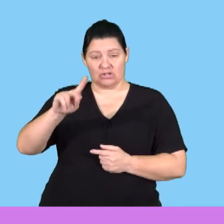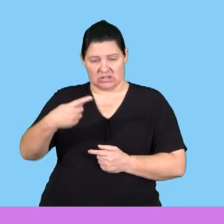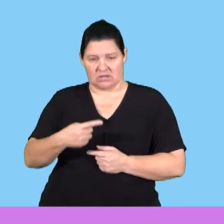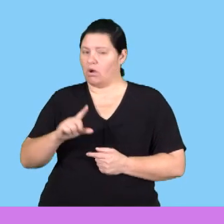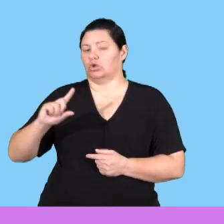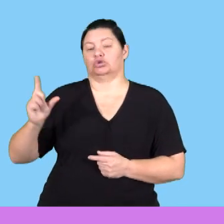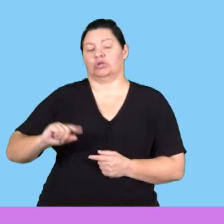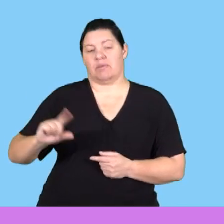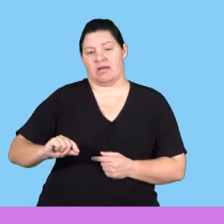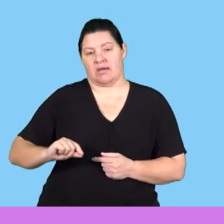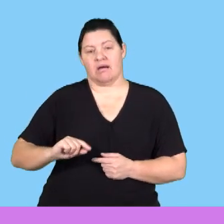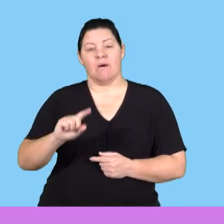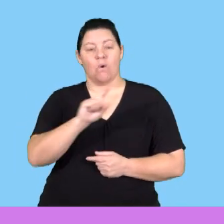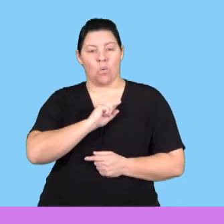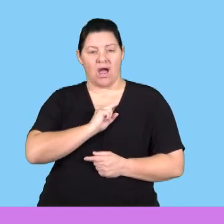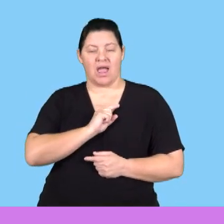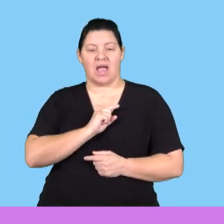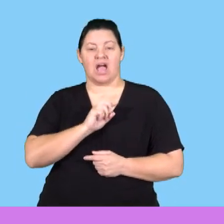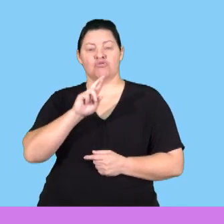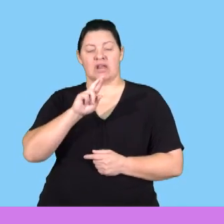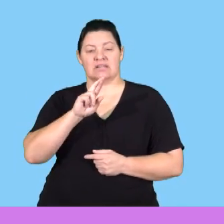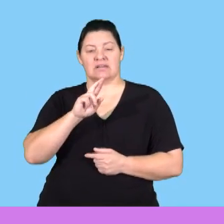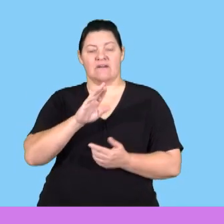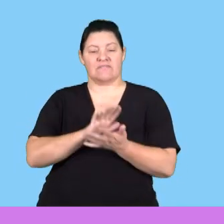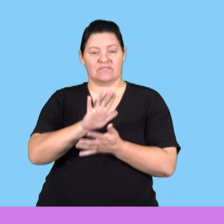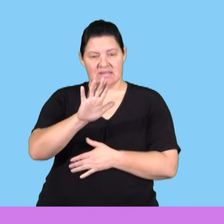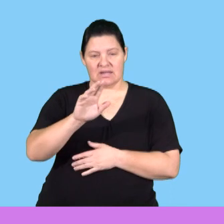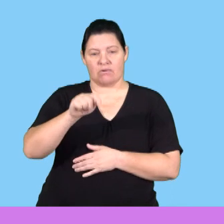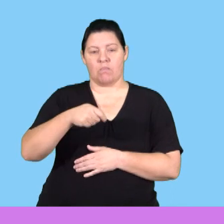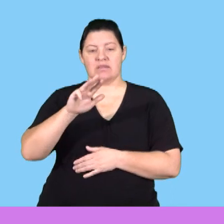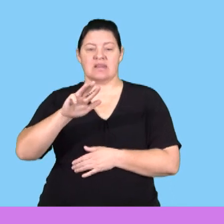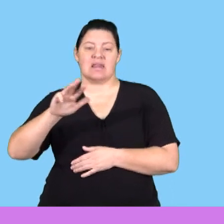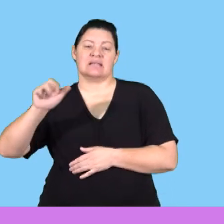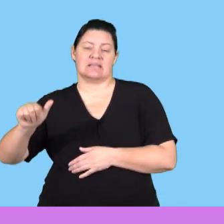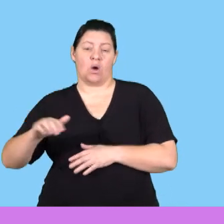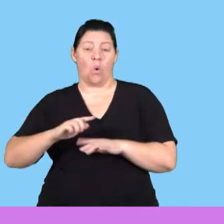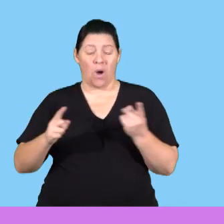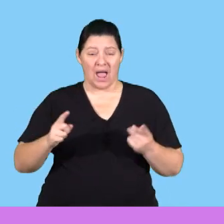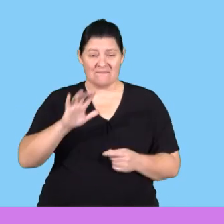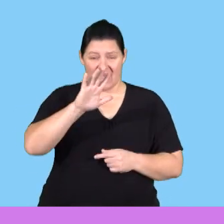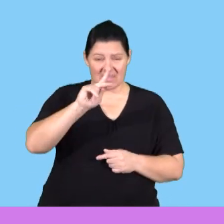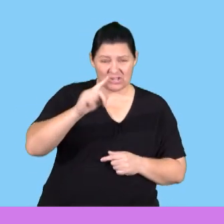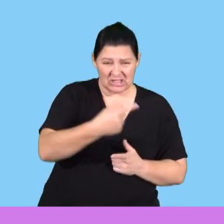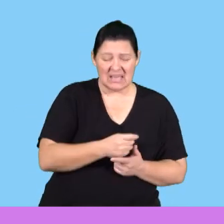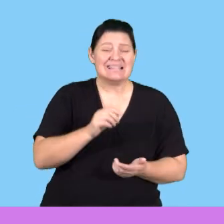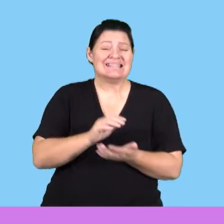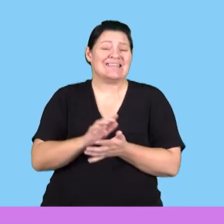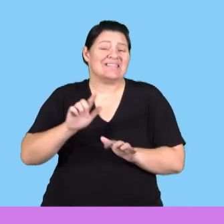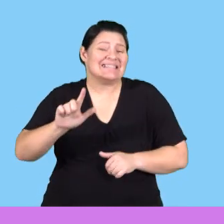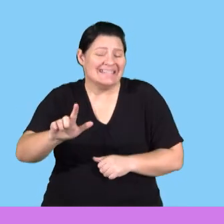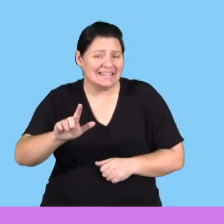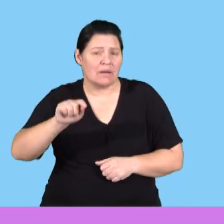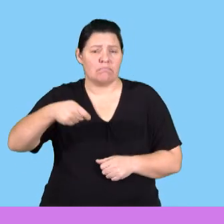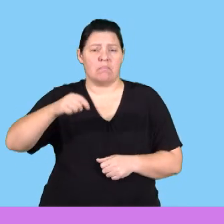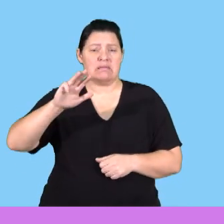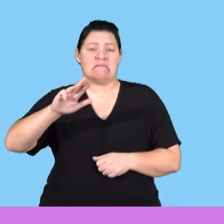2,5 kilogram will be cheaper because it's 15 rand 996 per kilogram, whereas the other one it's 17